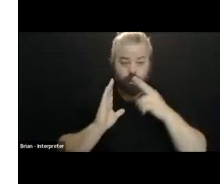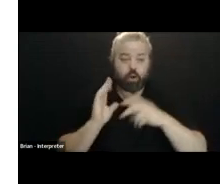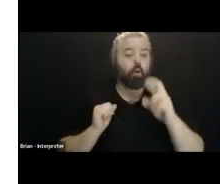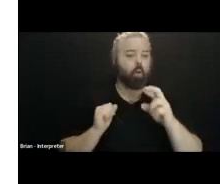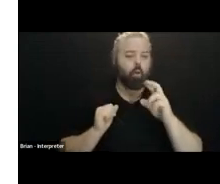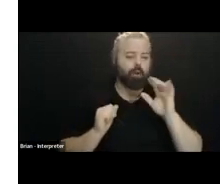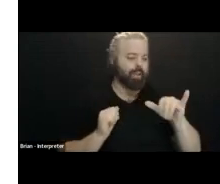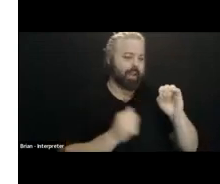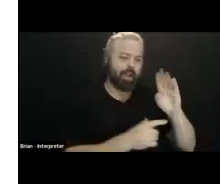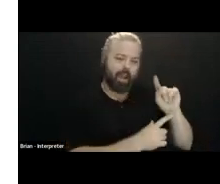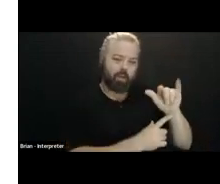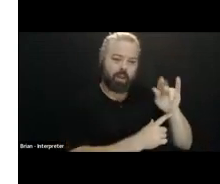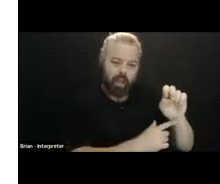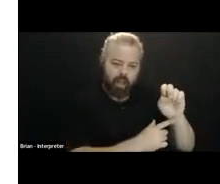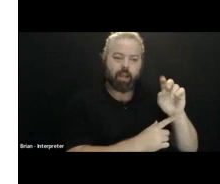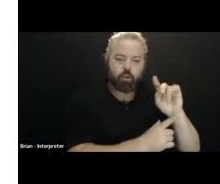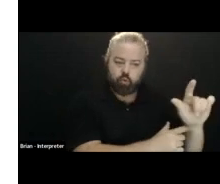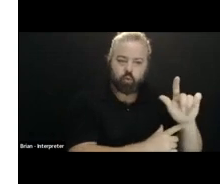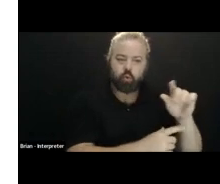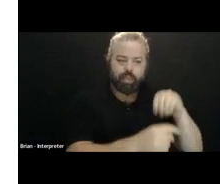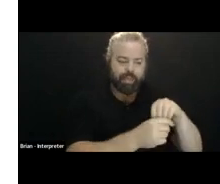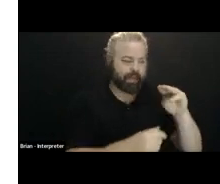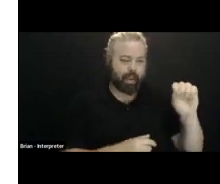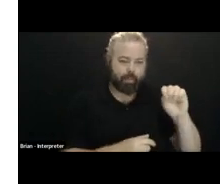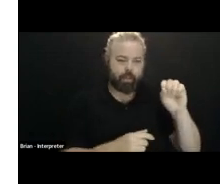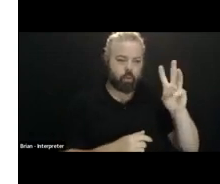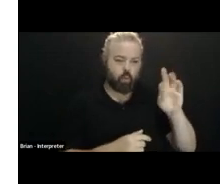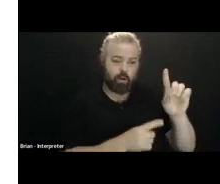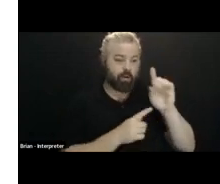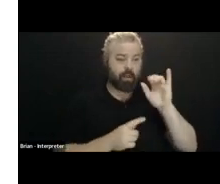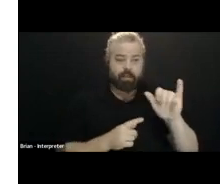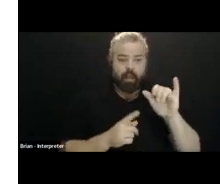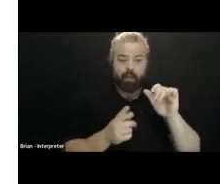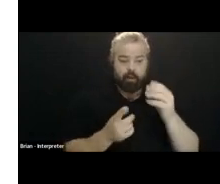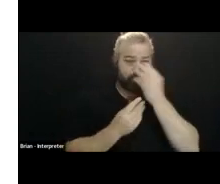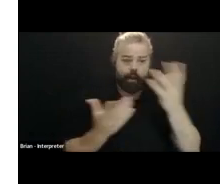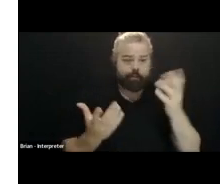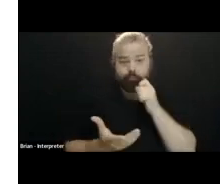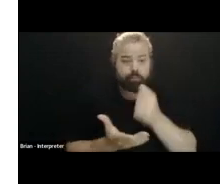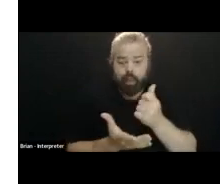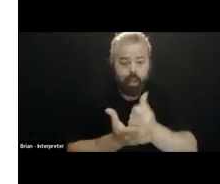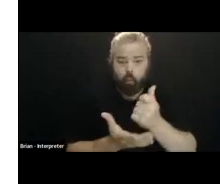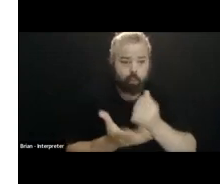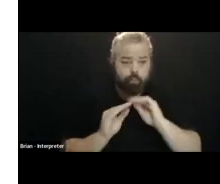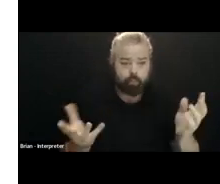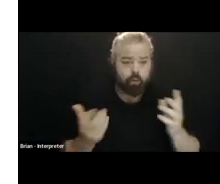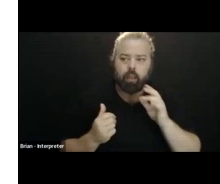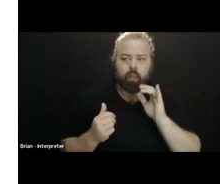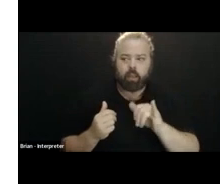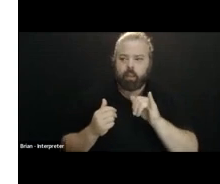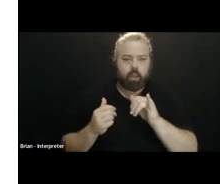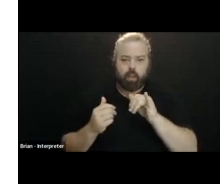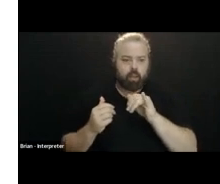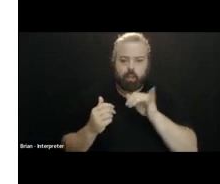tool in Microsoft Word, that information was not helpful at all. They had no idea that I